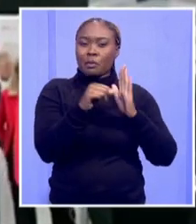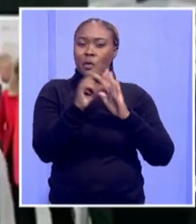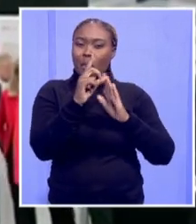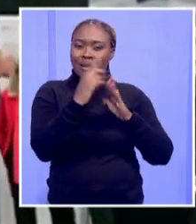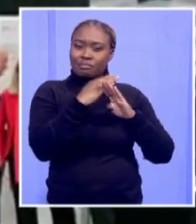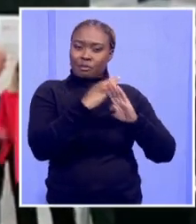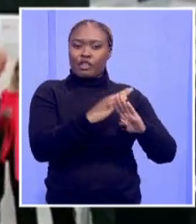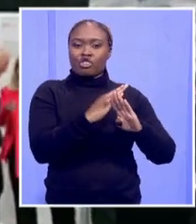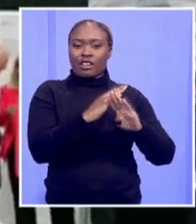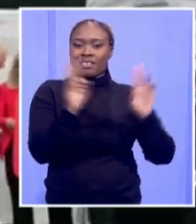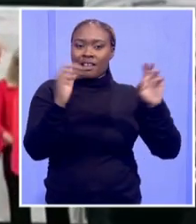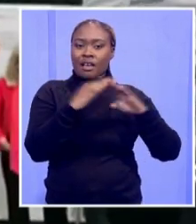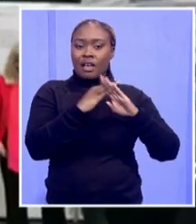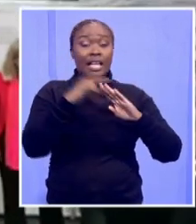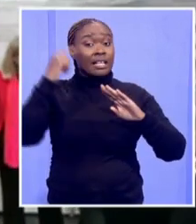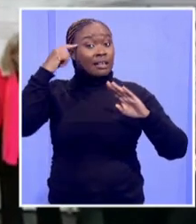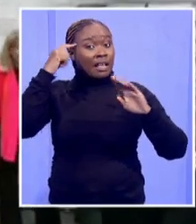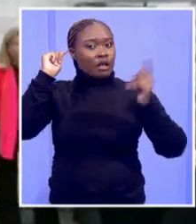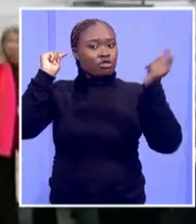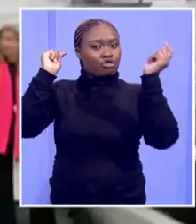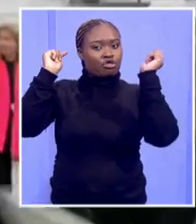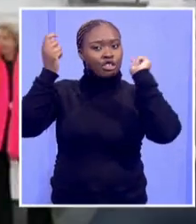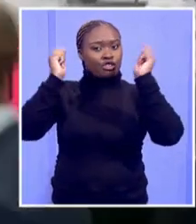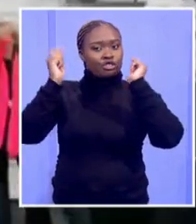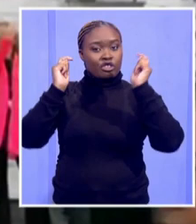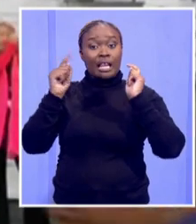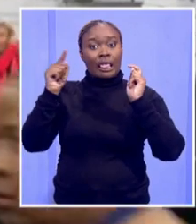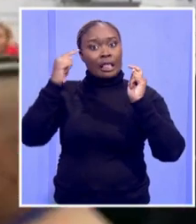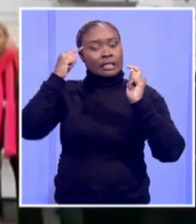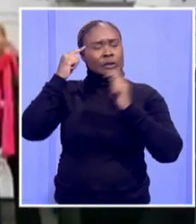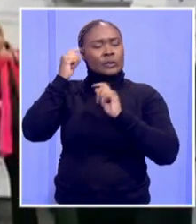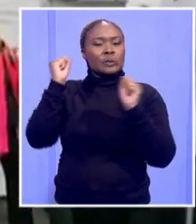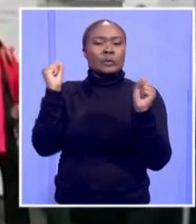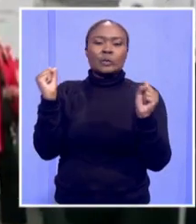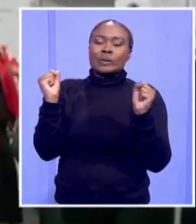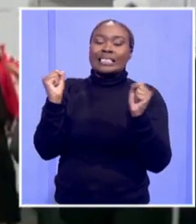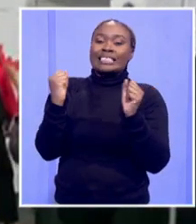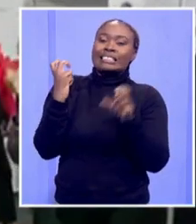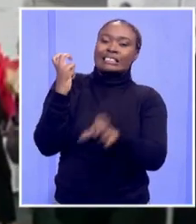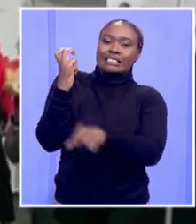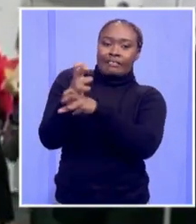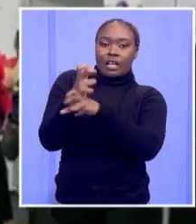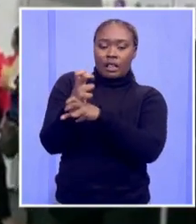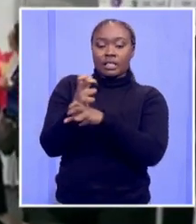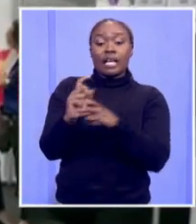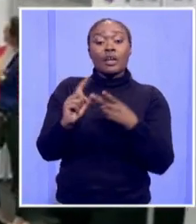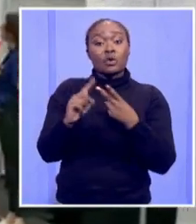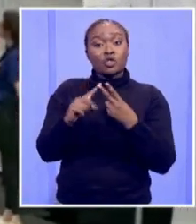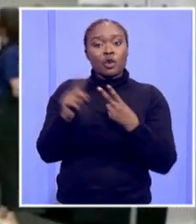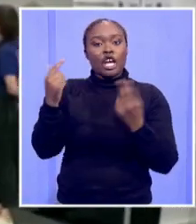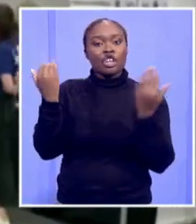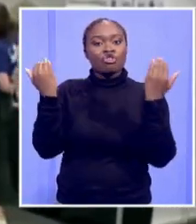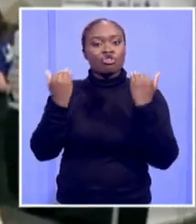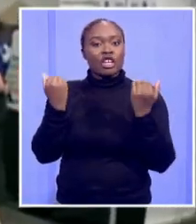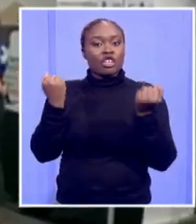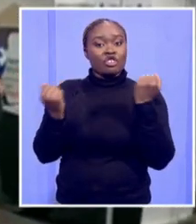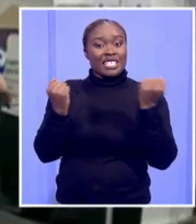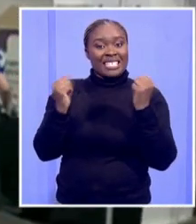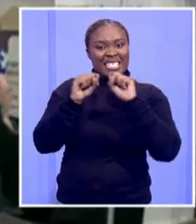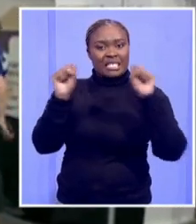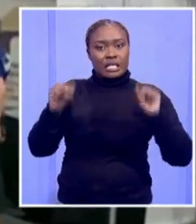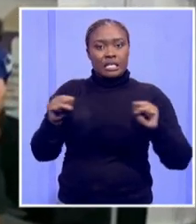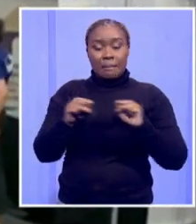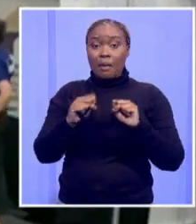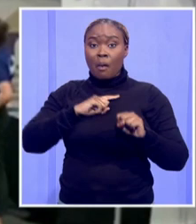in problematic mindsets, which often takes the longest time, and also reforming the criminal justice system, where there must